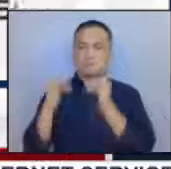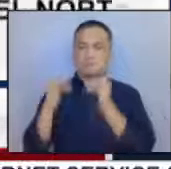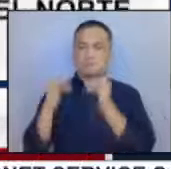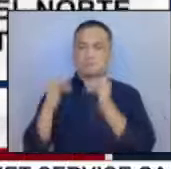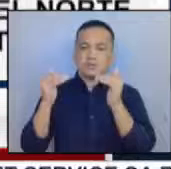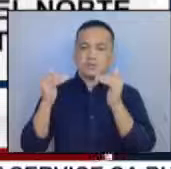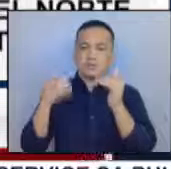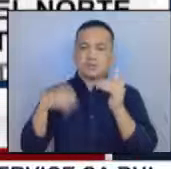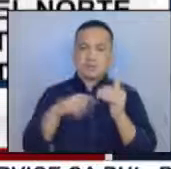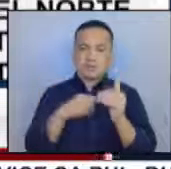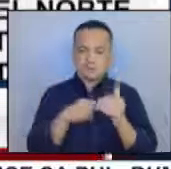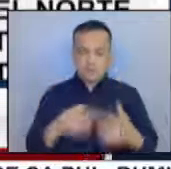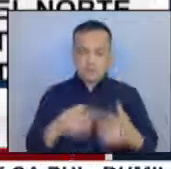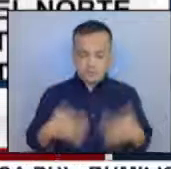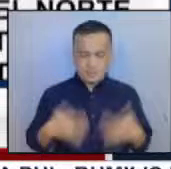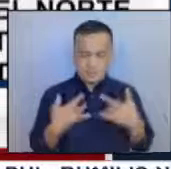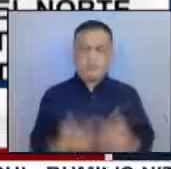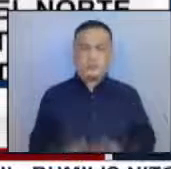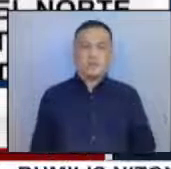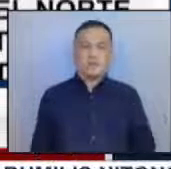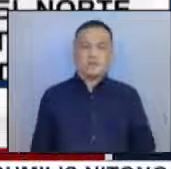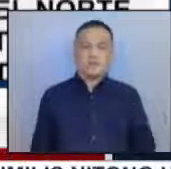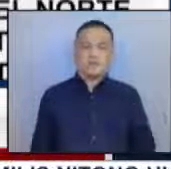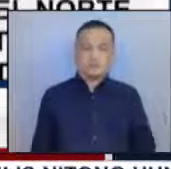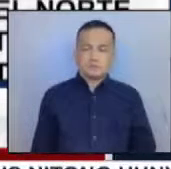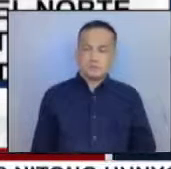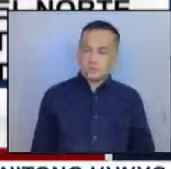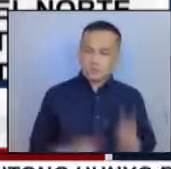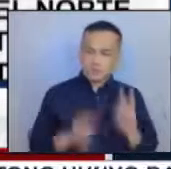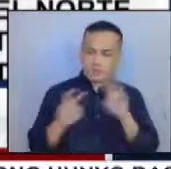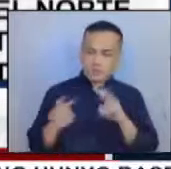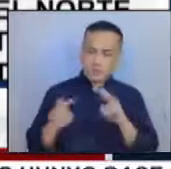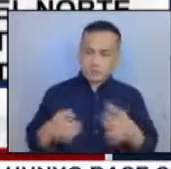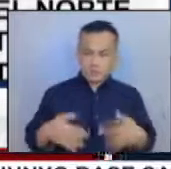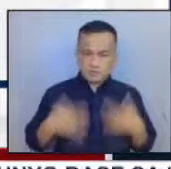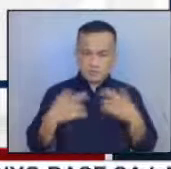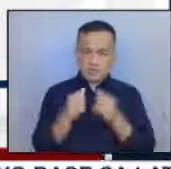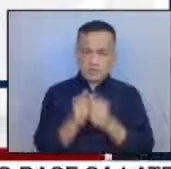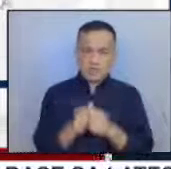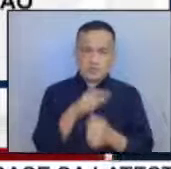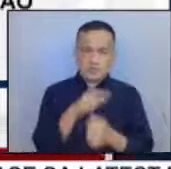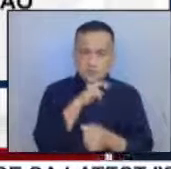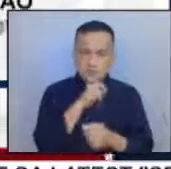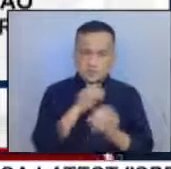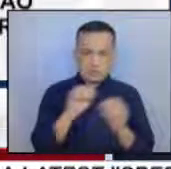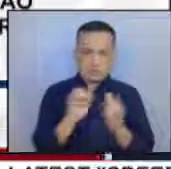life in terms of looking at it and living with the virus without that fear.